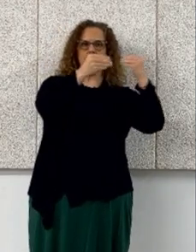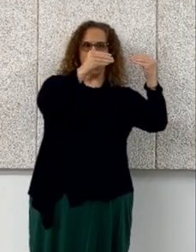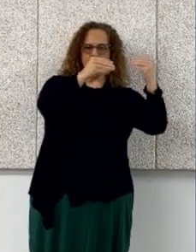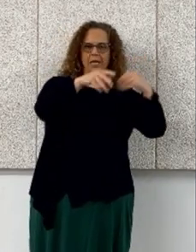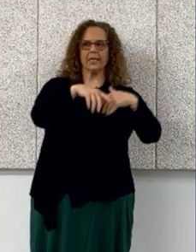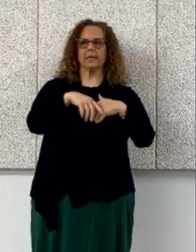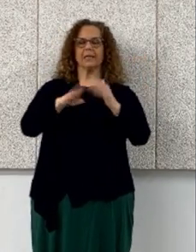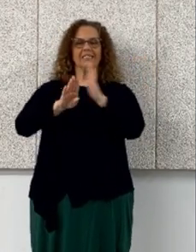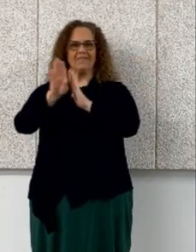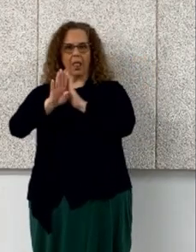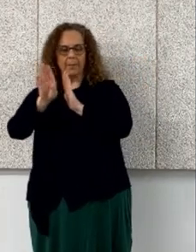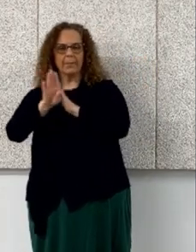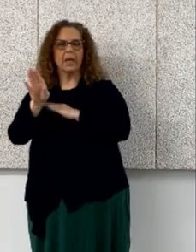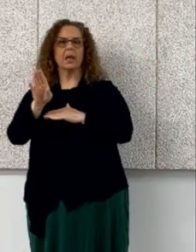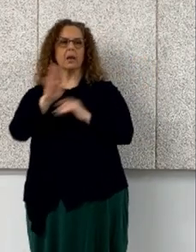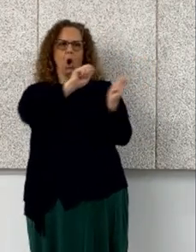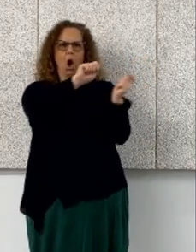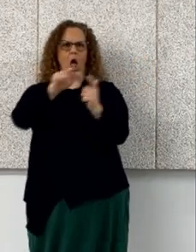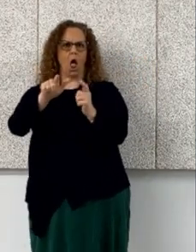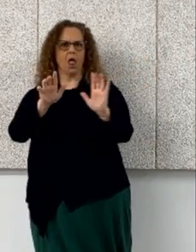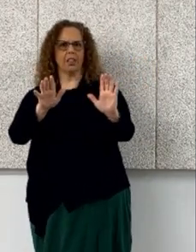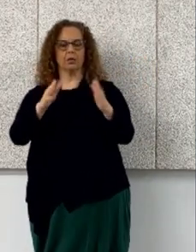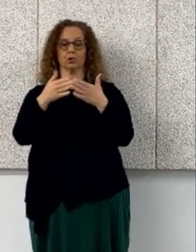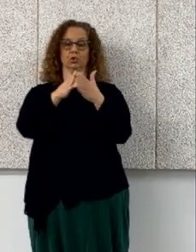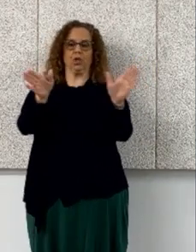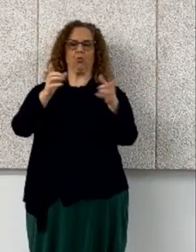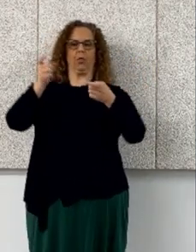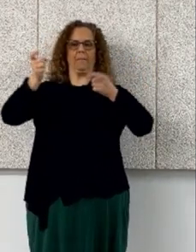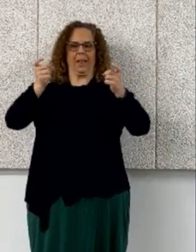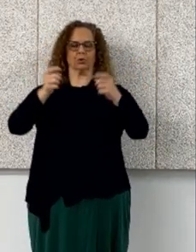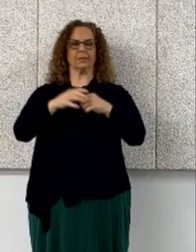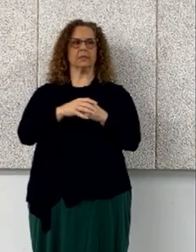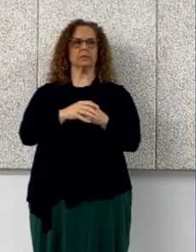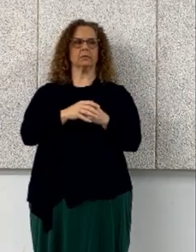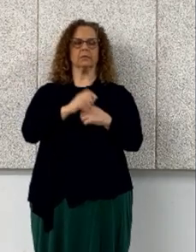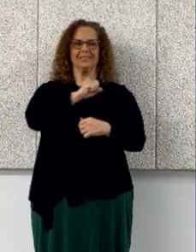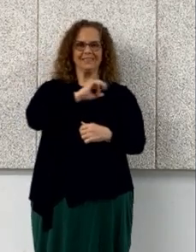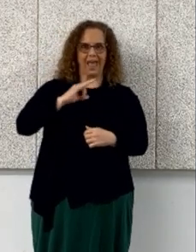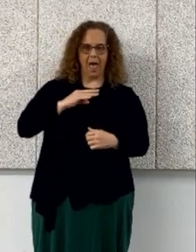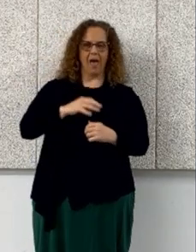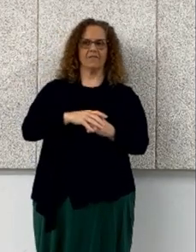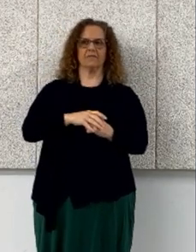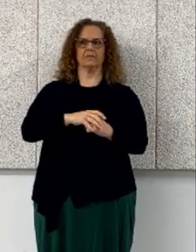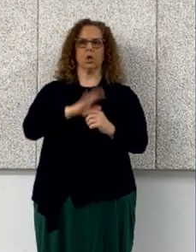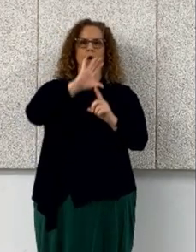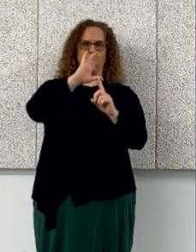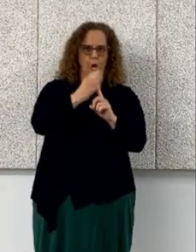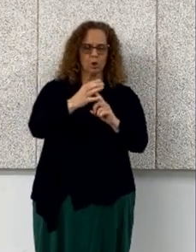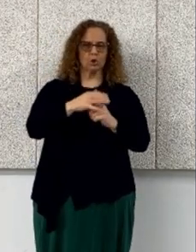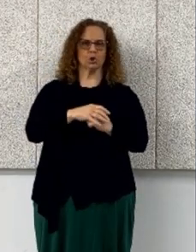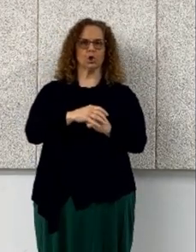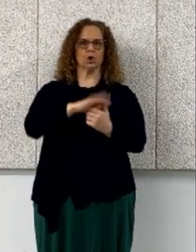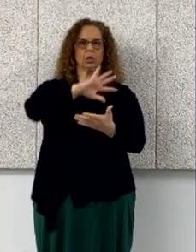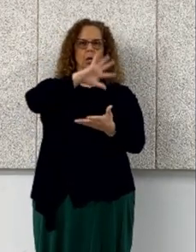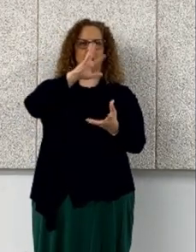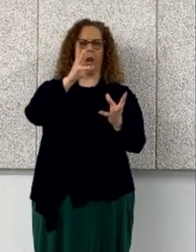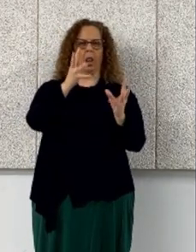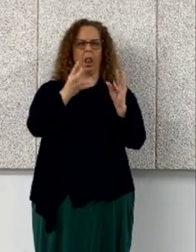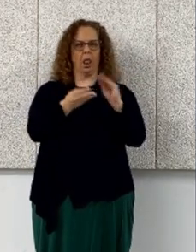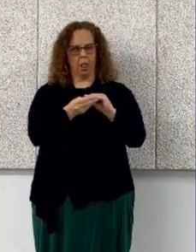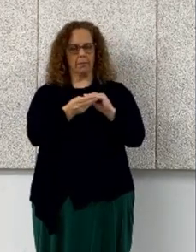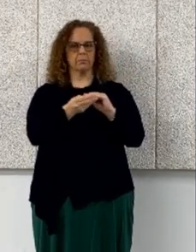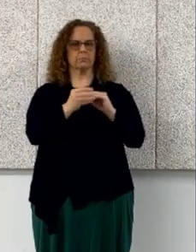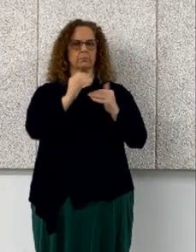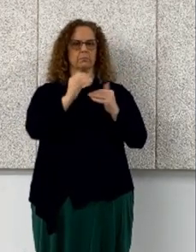over development, oversight over general management and staff, like, and culture of the organization, and an